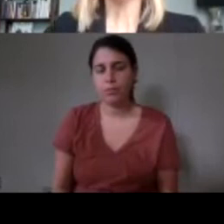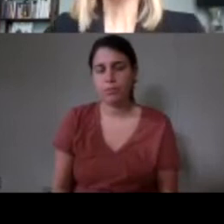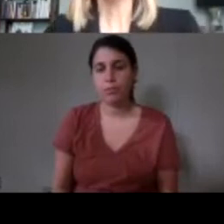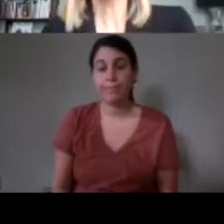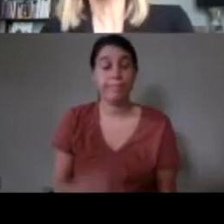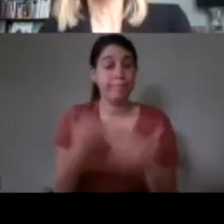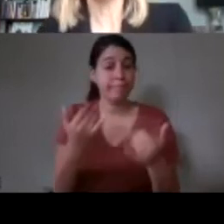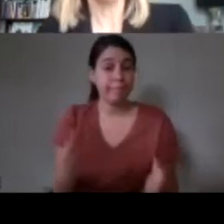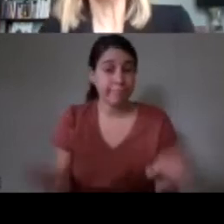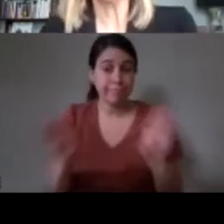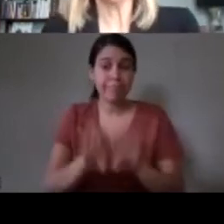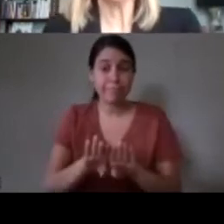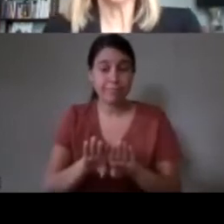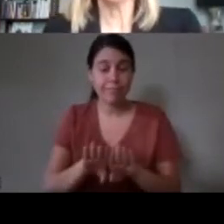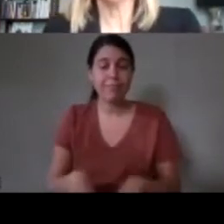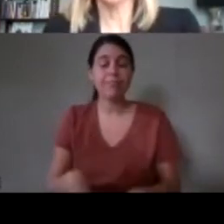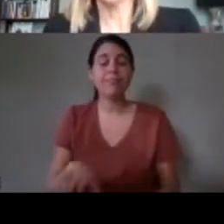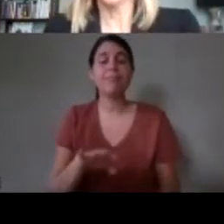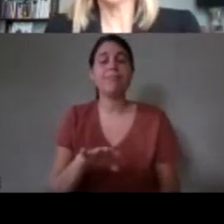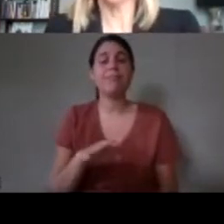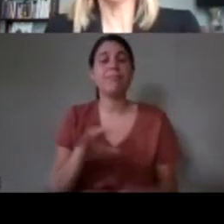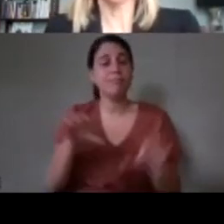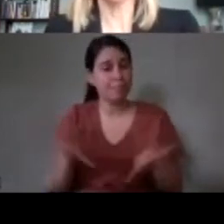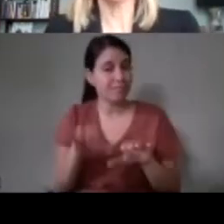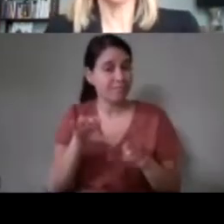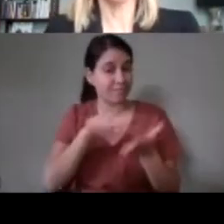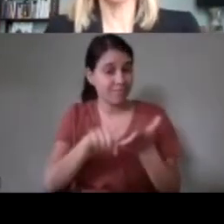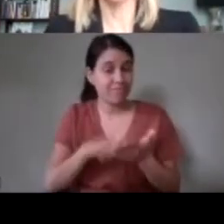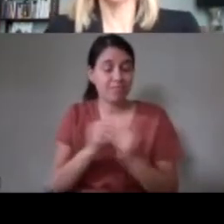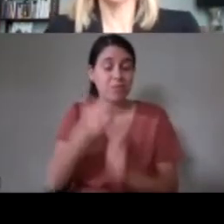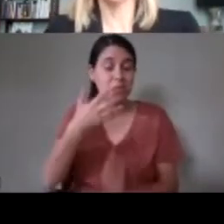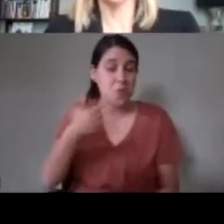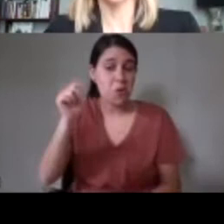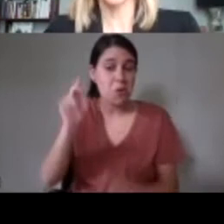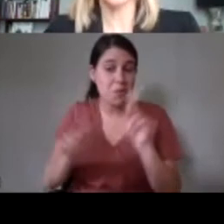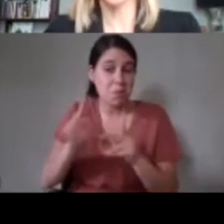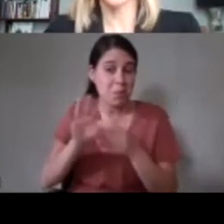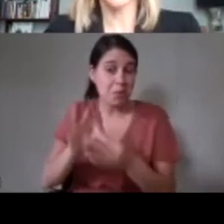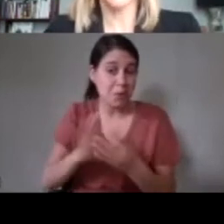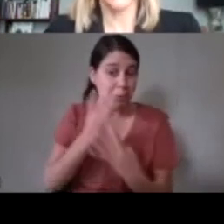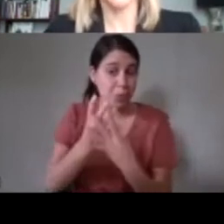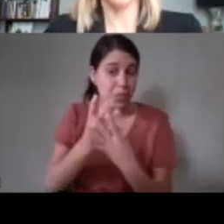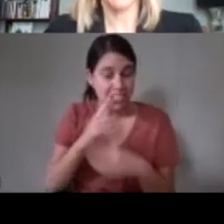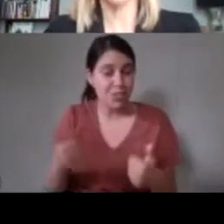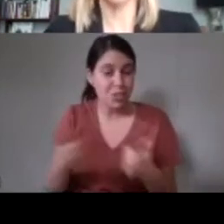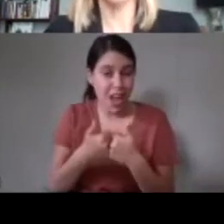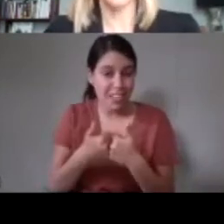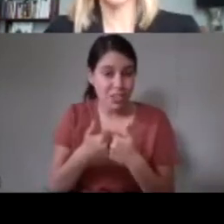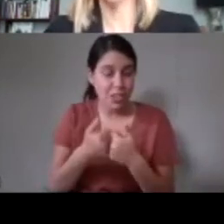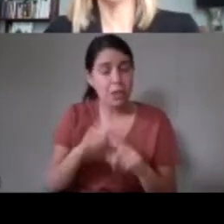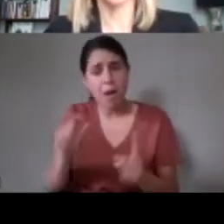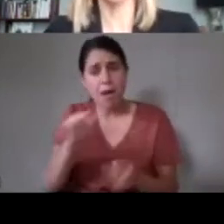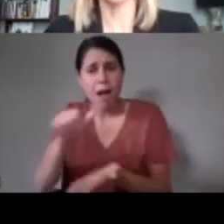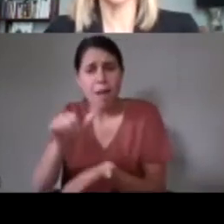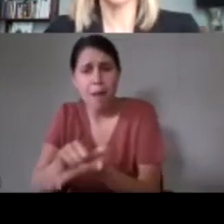So in terms of wrapping up, so conducting research with older incarcerated persons is challenging, yet not impossible.